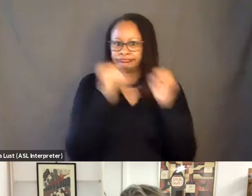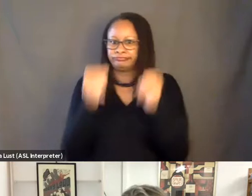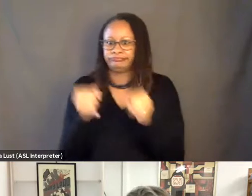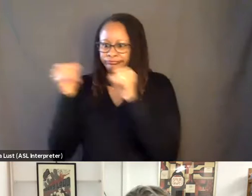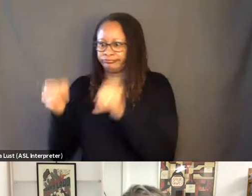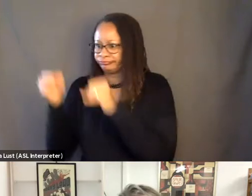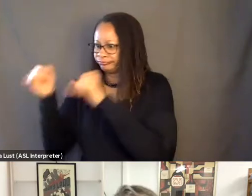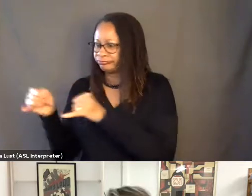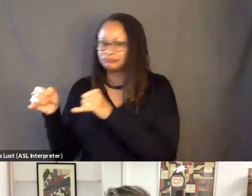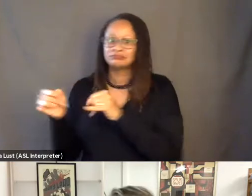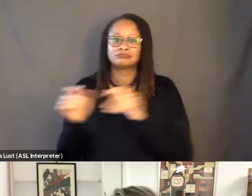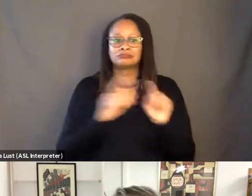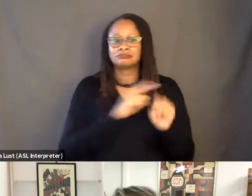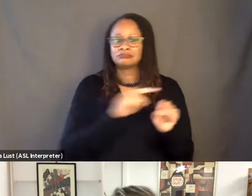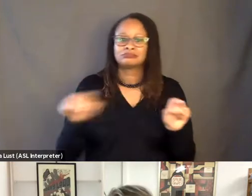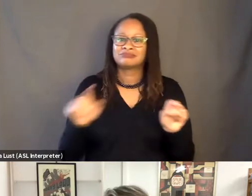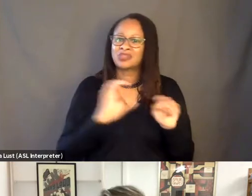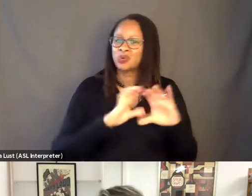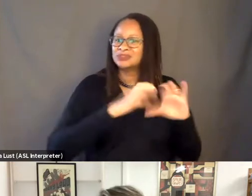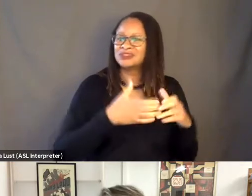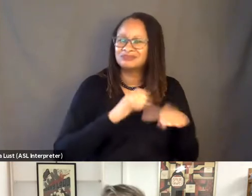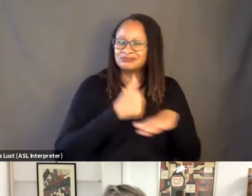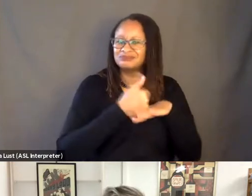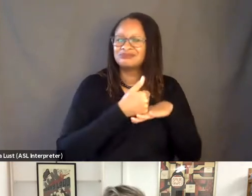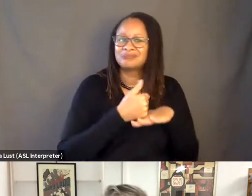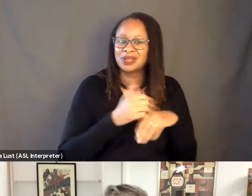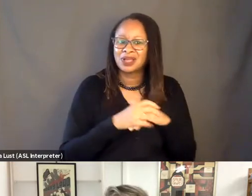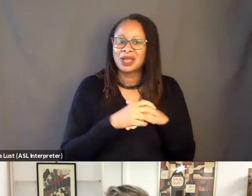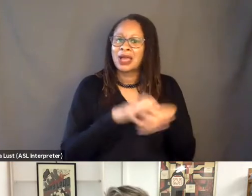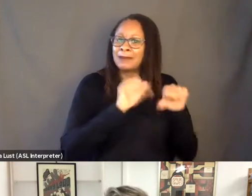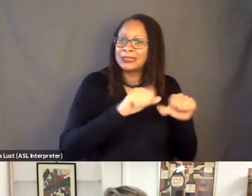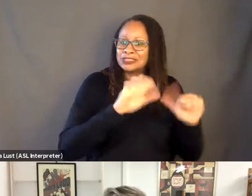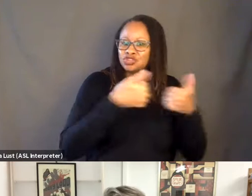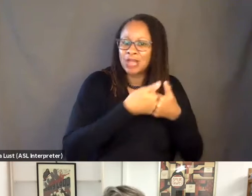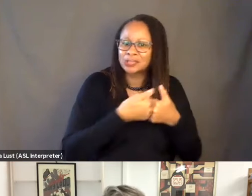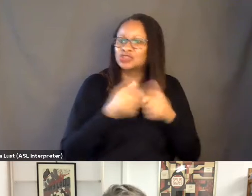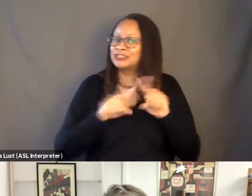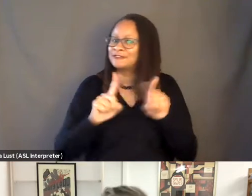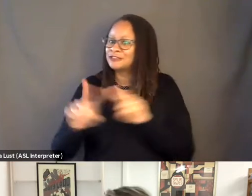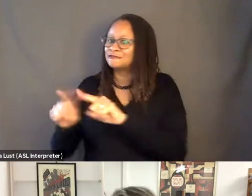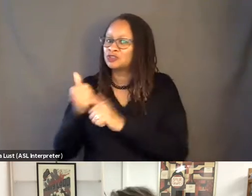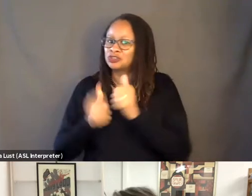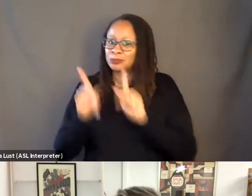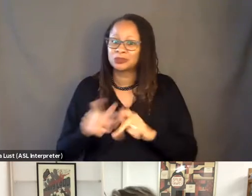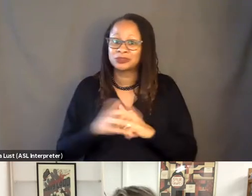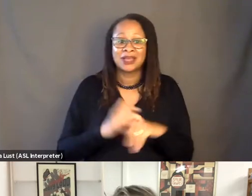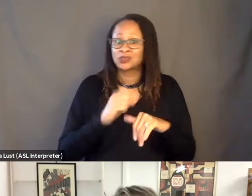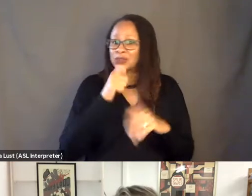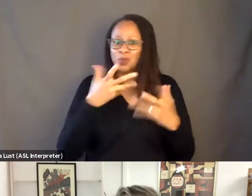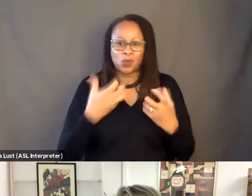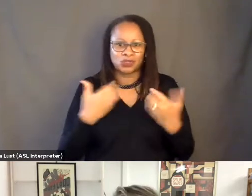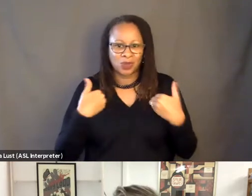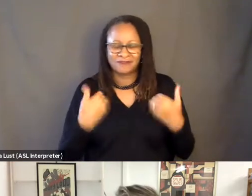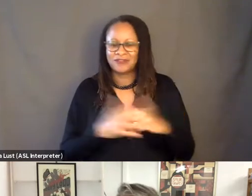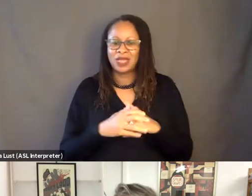of set of kind of both, you know, abilities and challenges. And I didn't want it to be a case where, you know, you'd have a